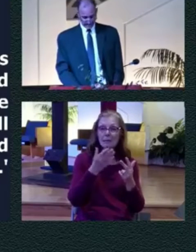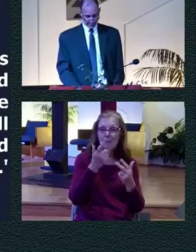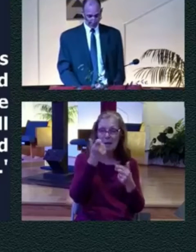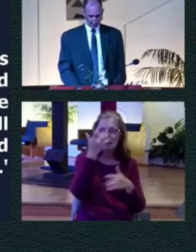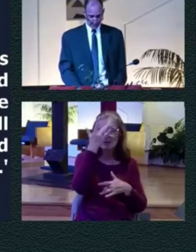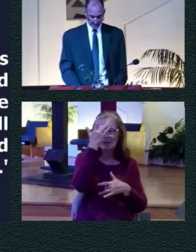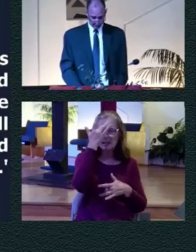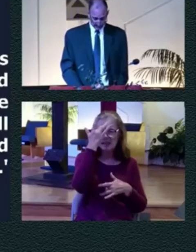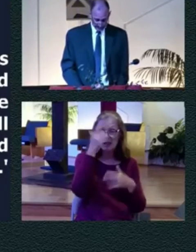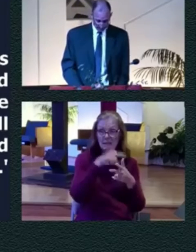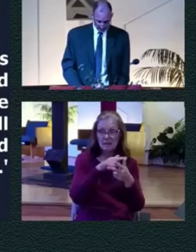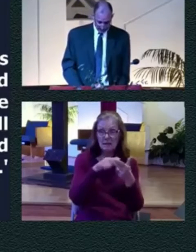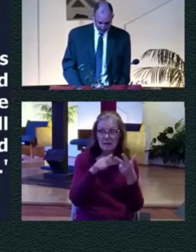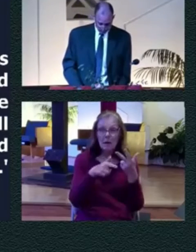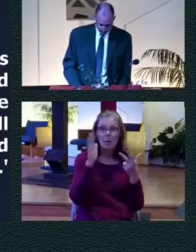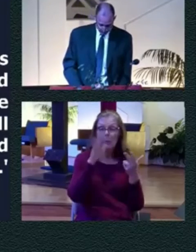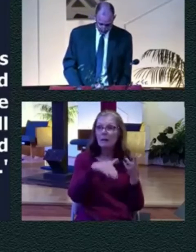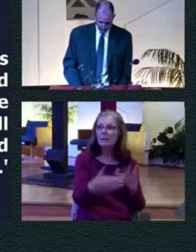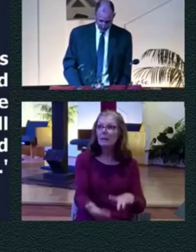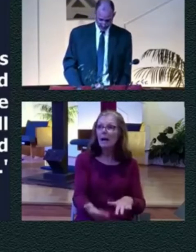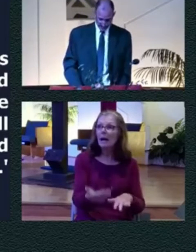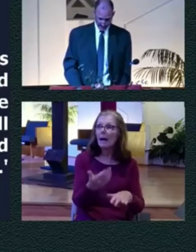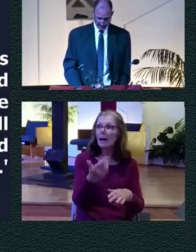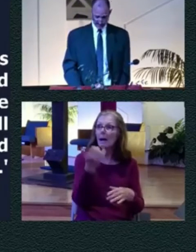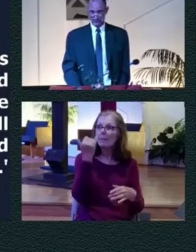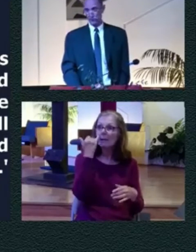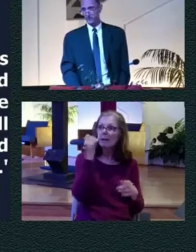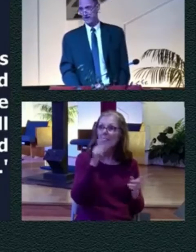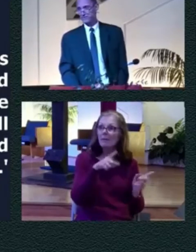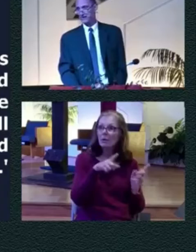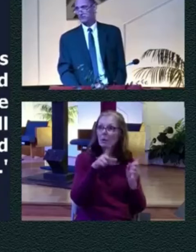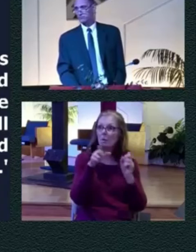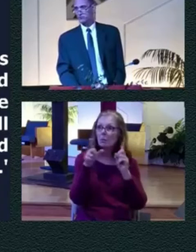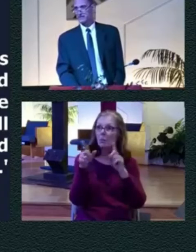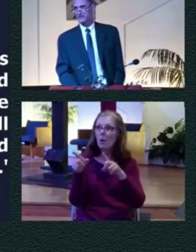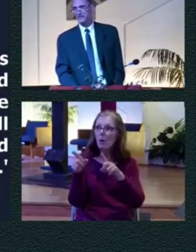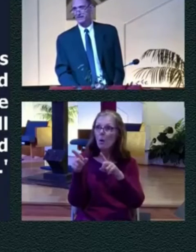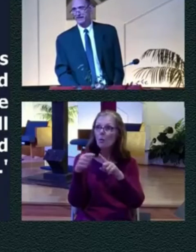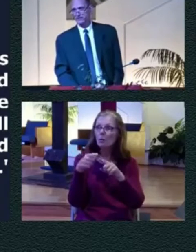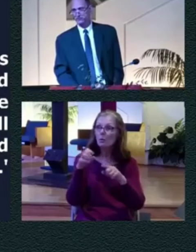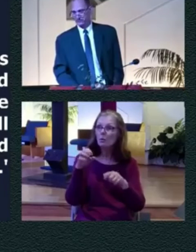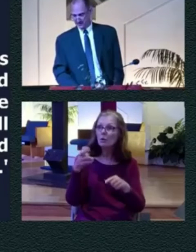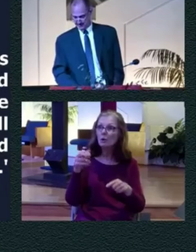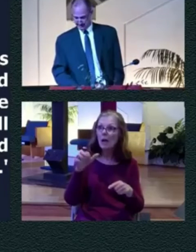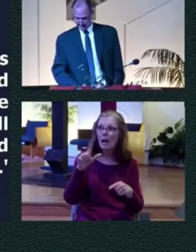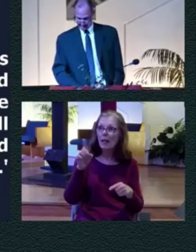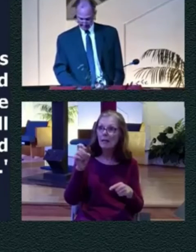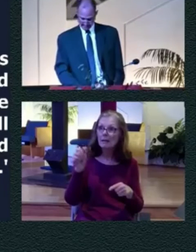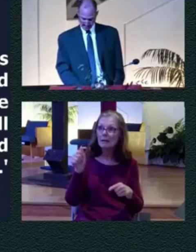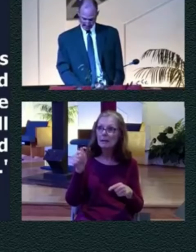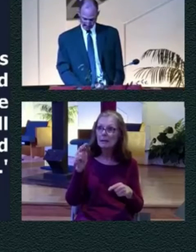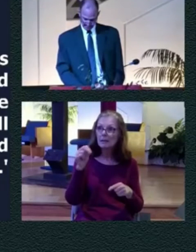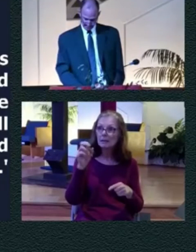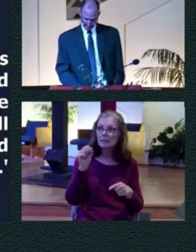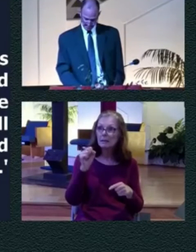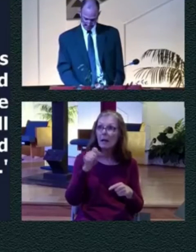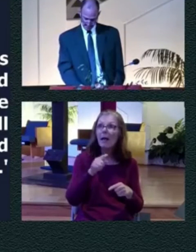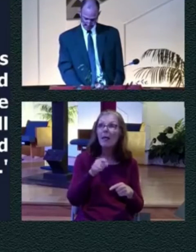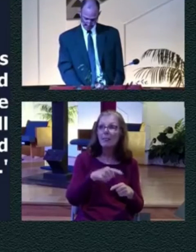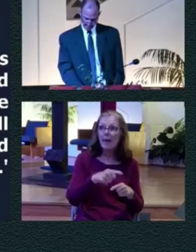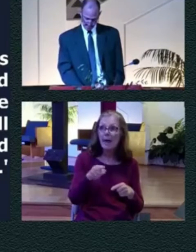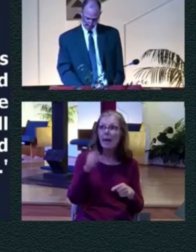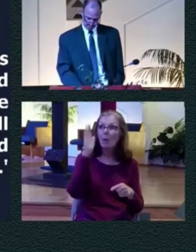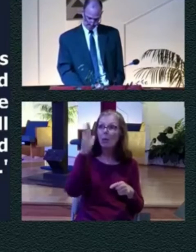But he who goes out to the Chaldeans will live and have his own life as booty and stay alive.